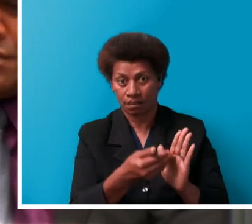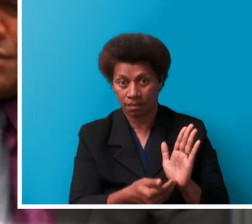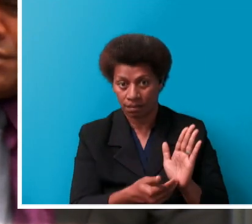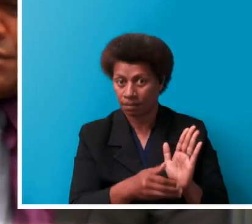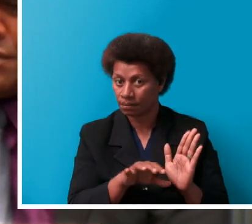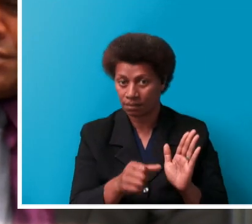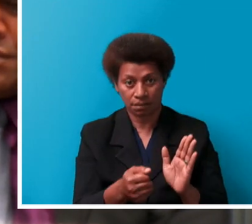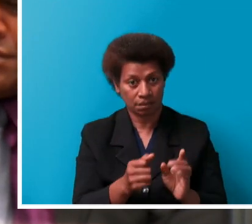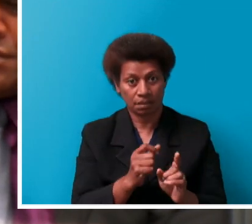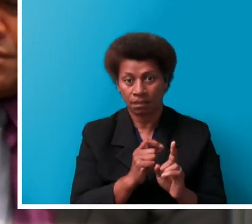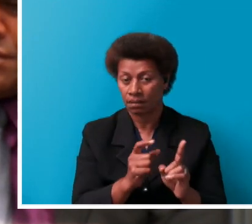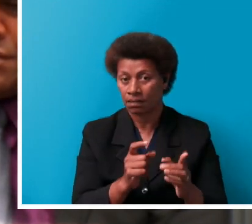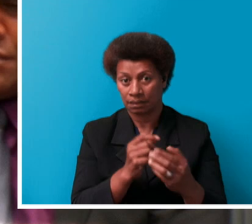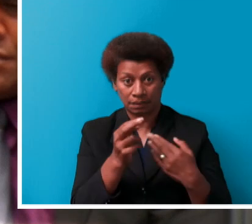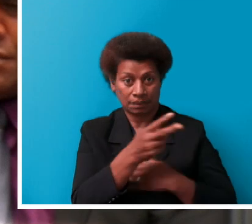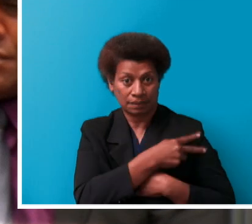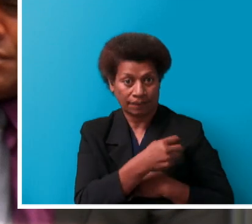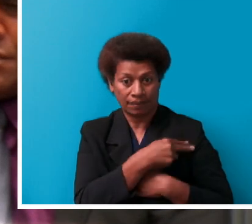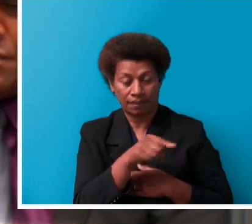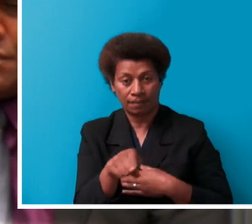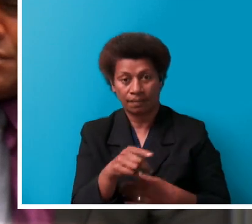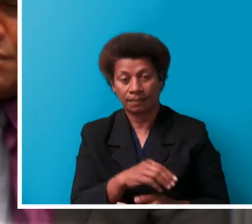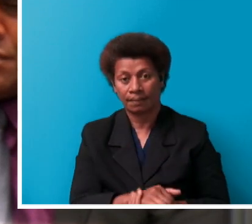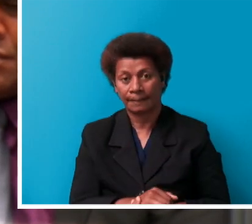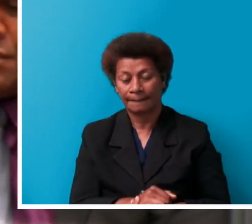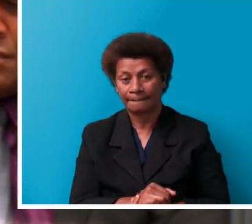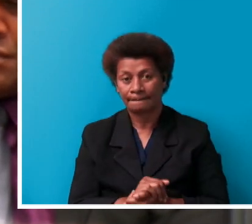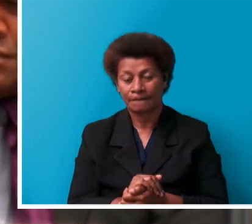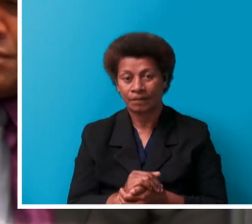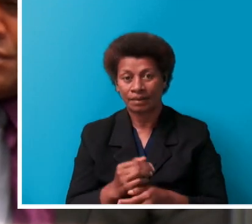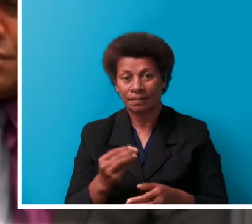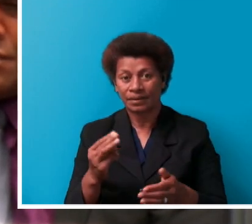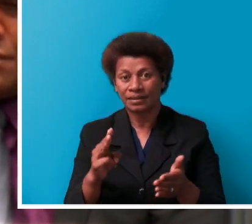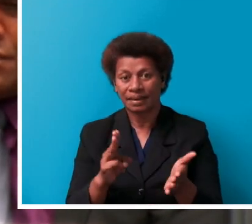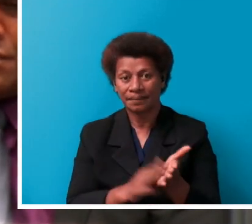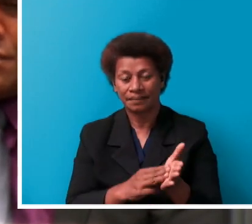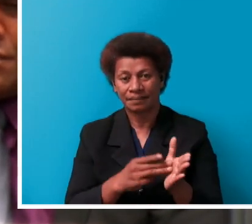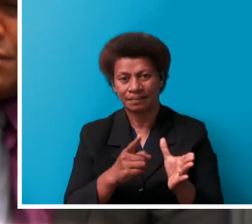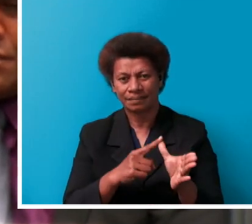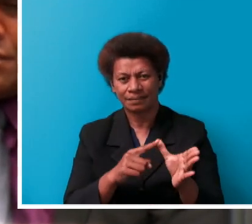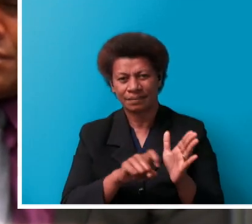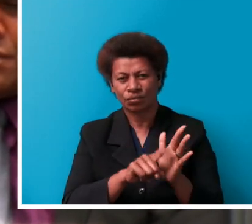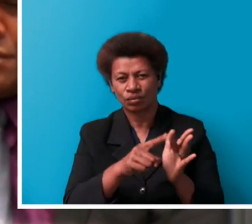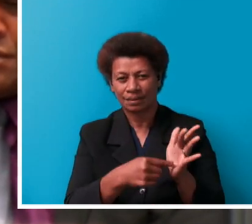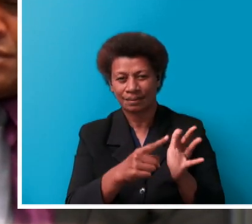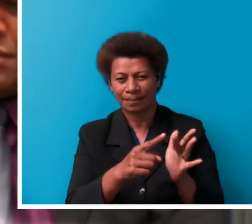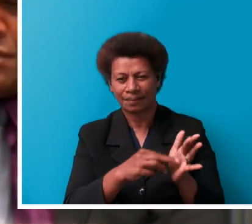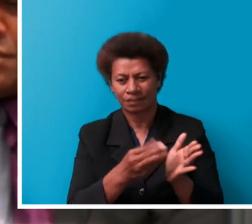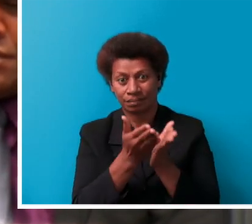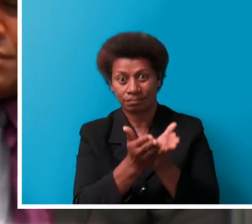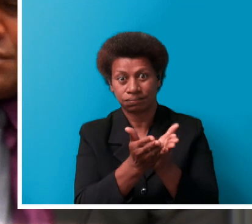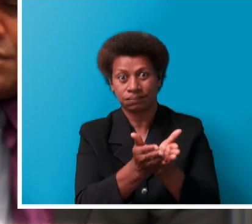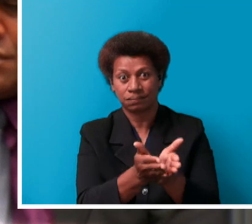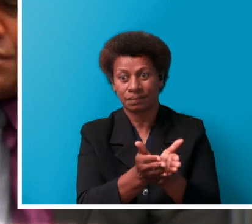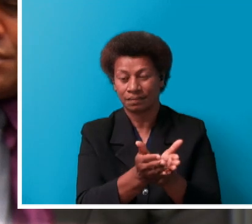measures. The Maritime Safety Authority of Fiji plays a pivotal role in ensuring that all vessels, from small fishing